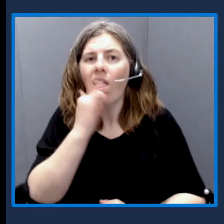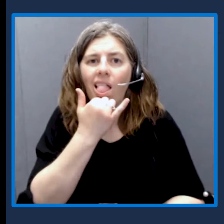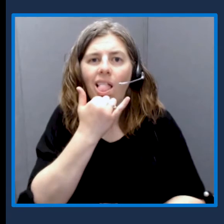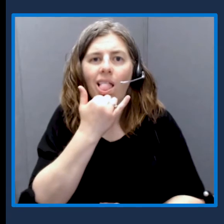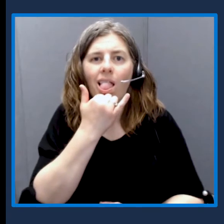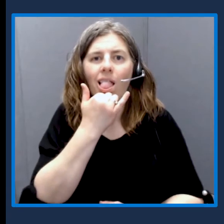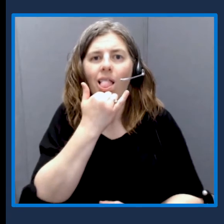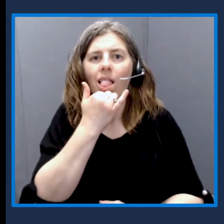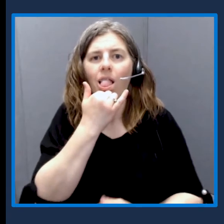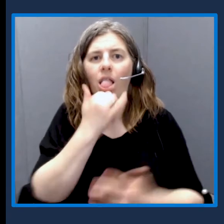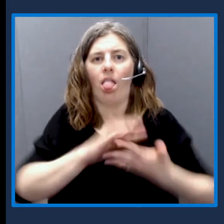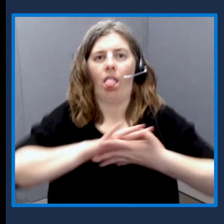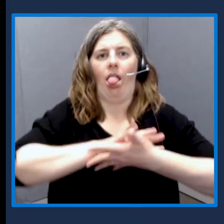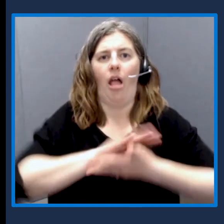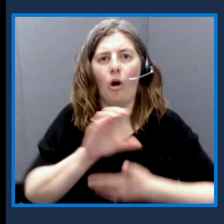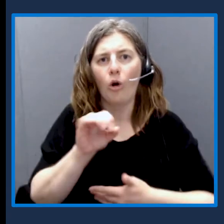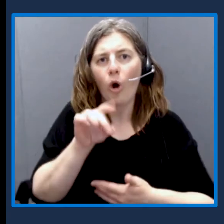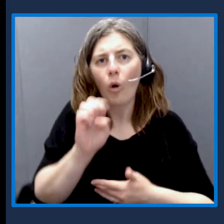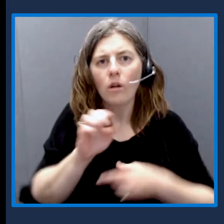craft in the code that shows up